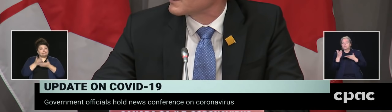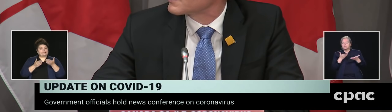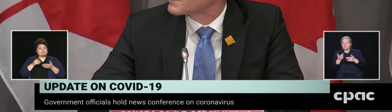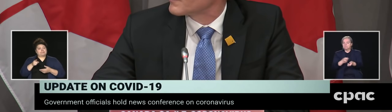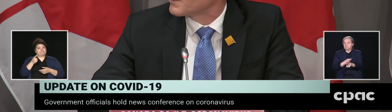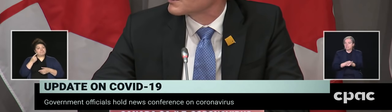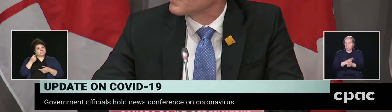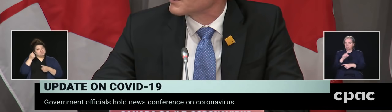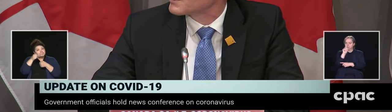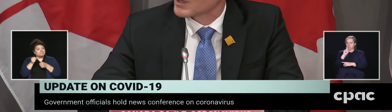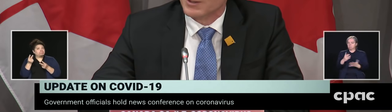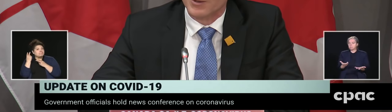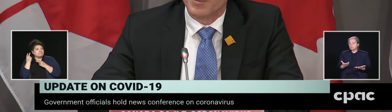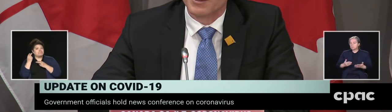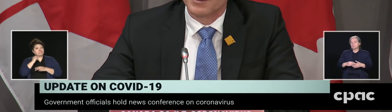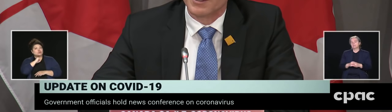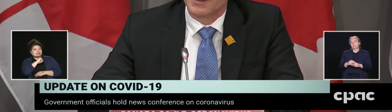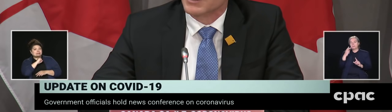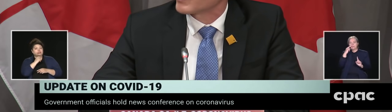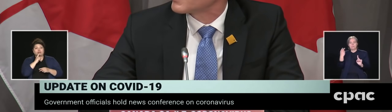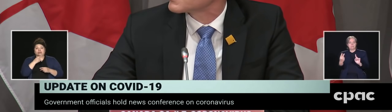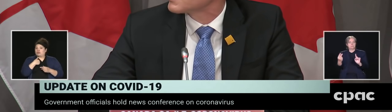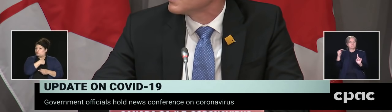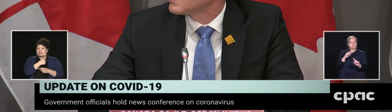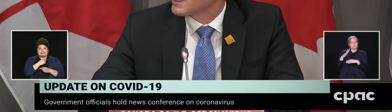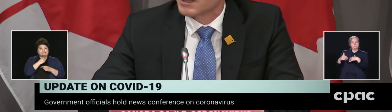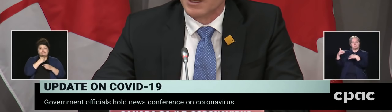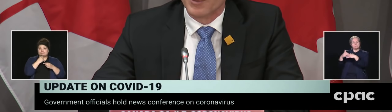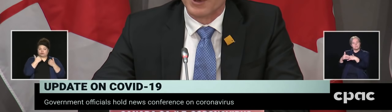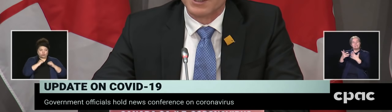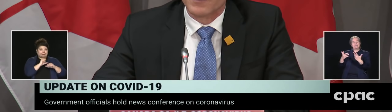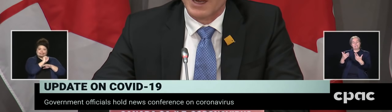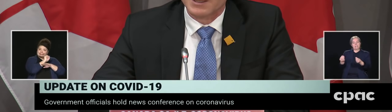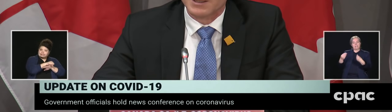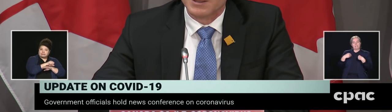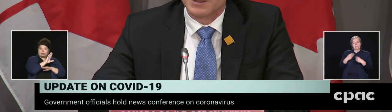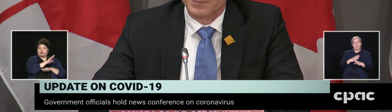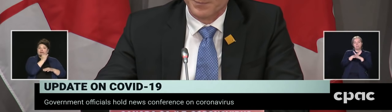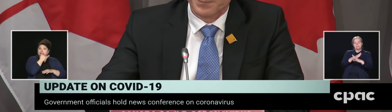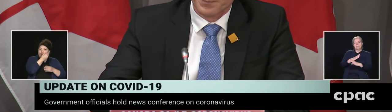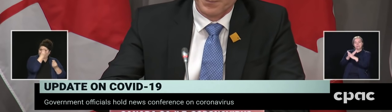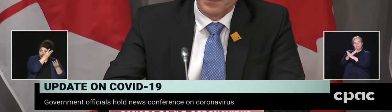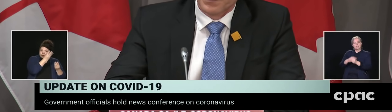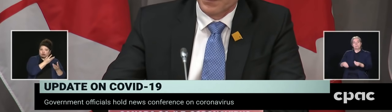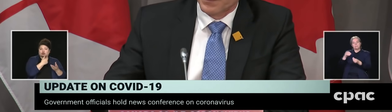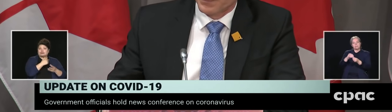always fighting disinformation, but this is also an opportunity to raise awareness as to the importance of vaccines.